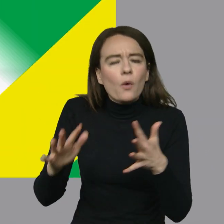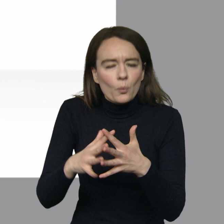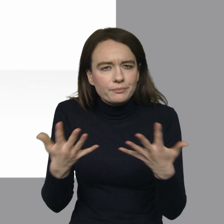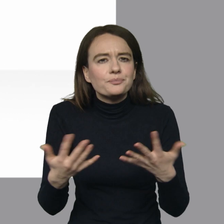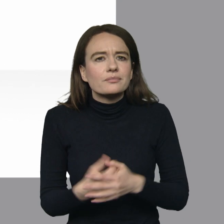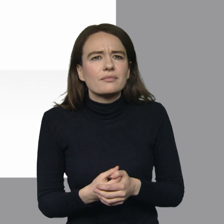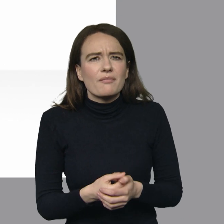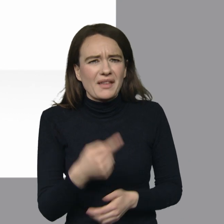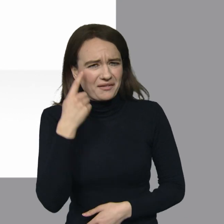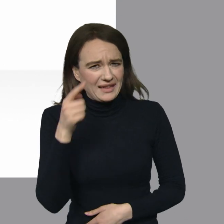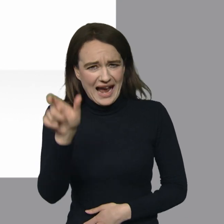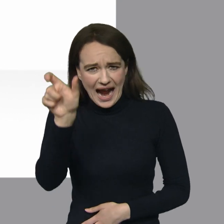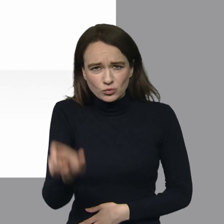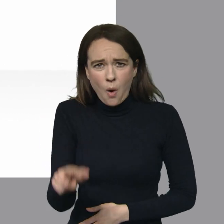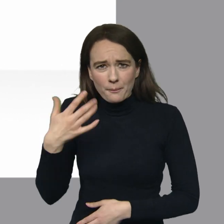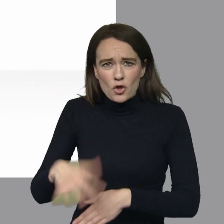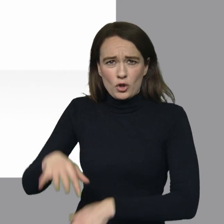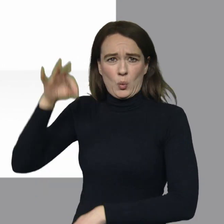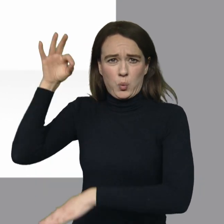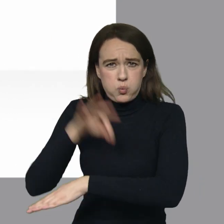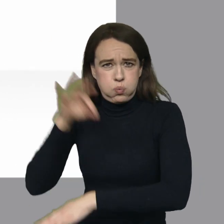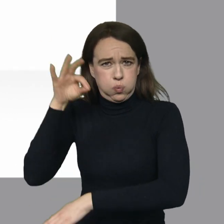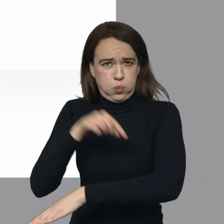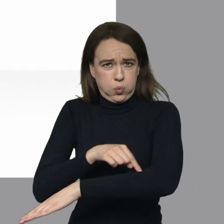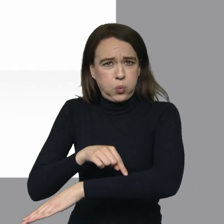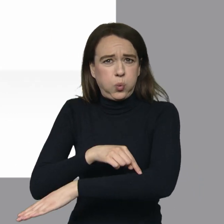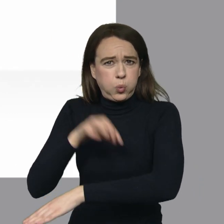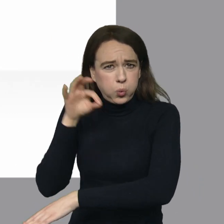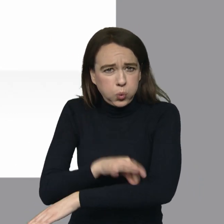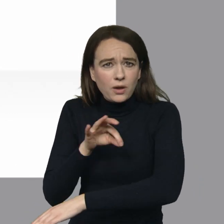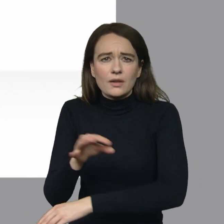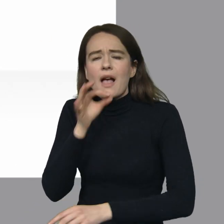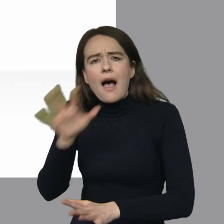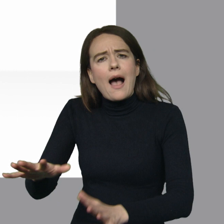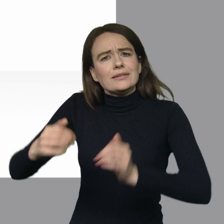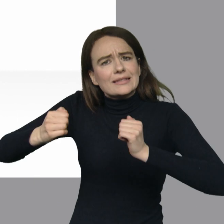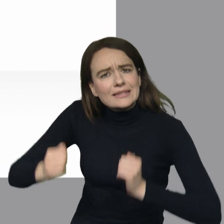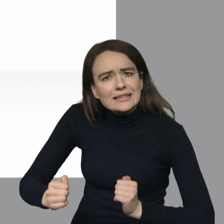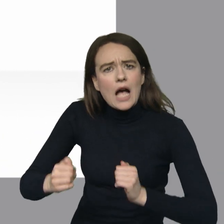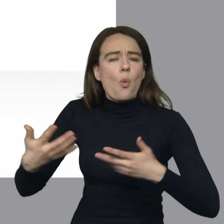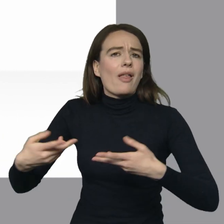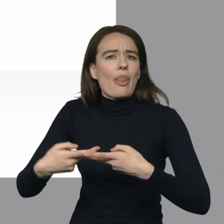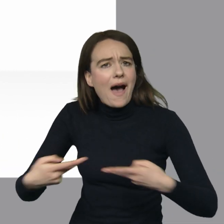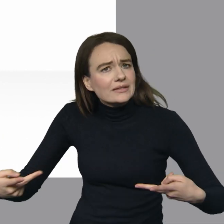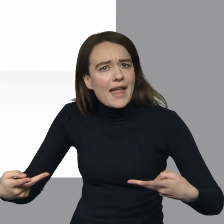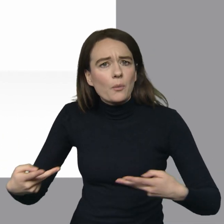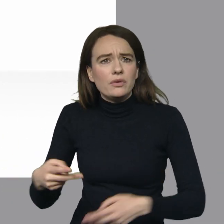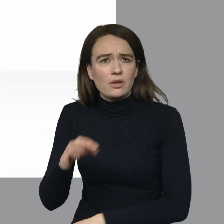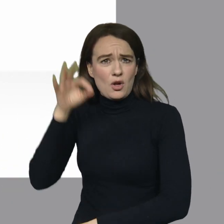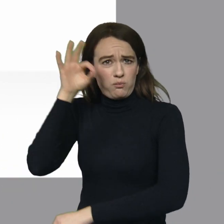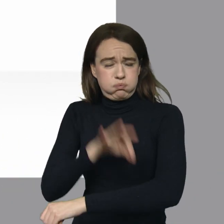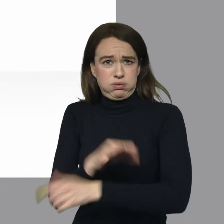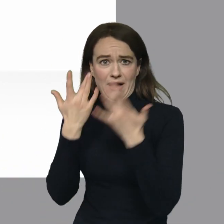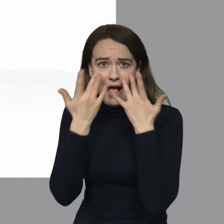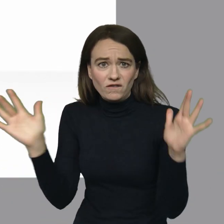If you suspect the casualty has been stung, please reassure them and help them to either sit or lie down. If the sting is visible,